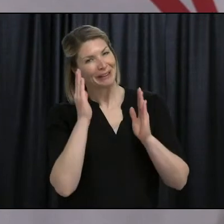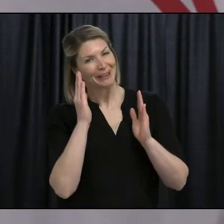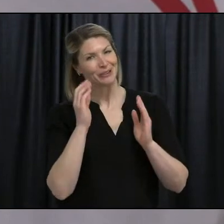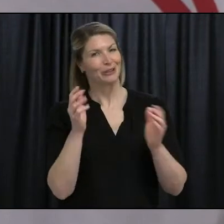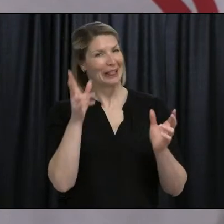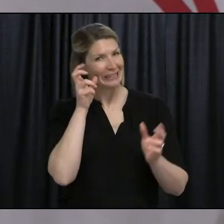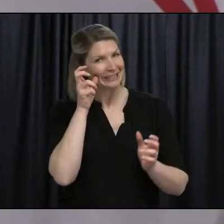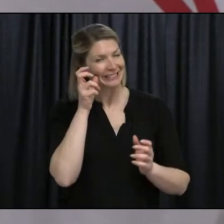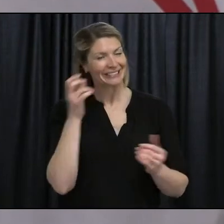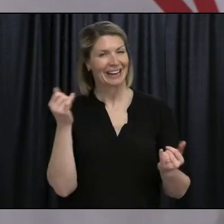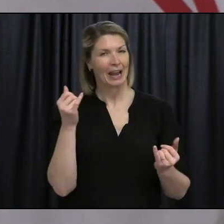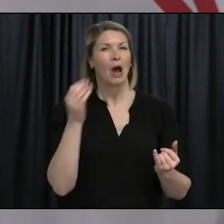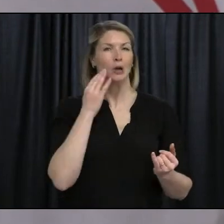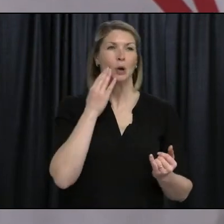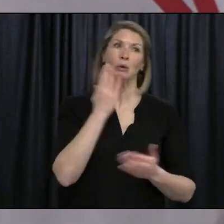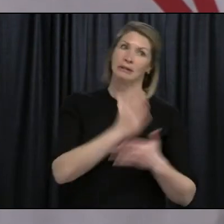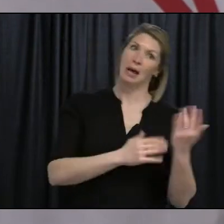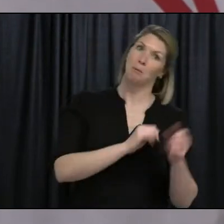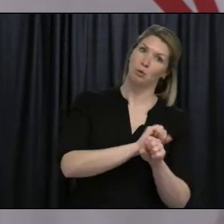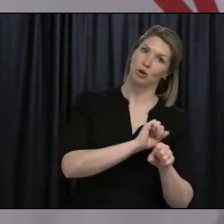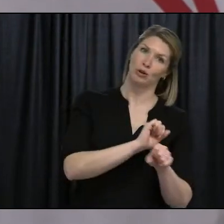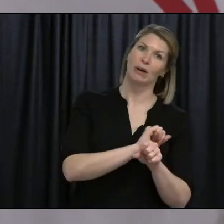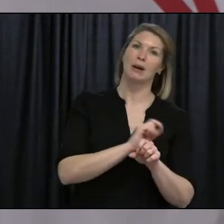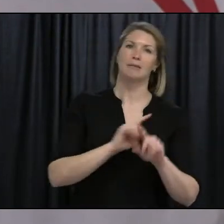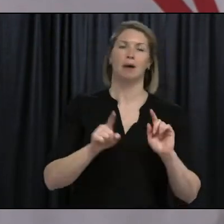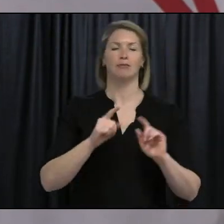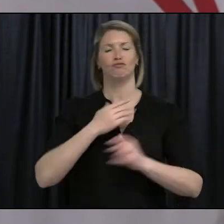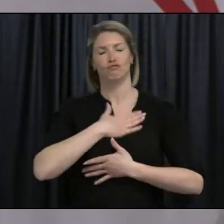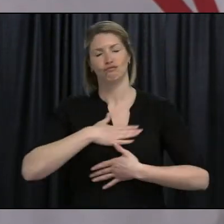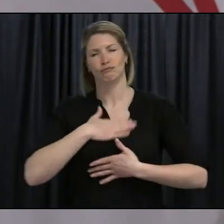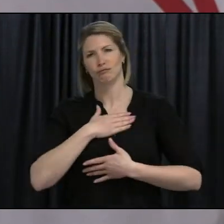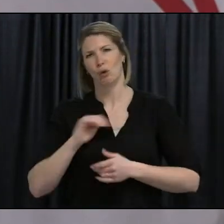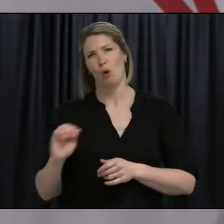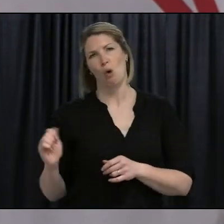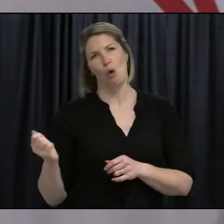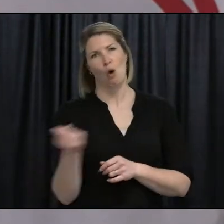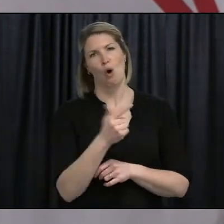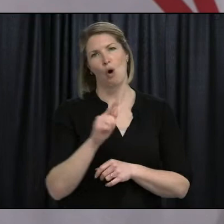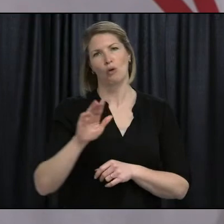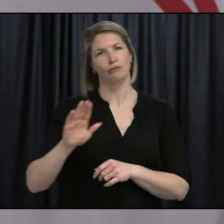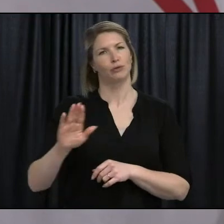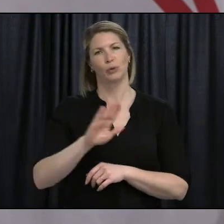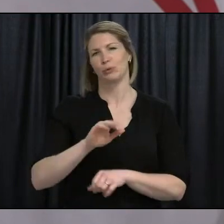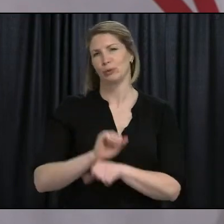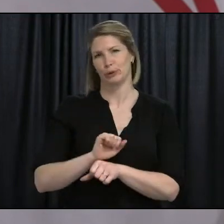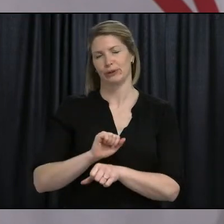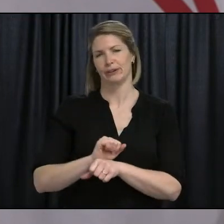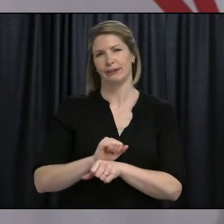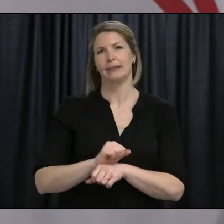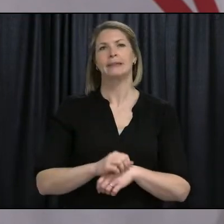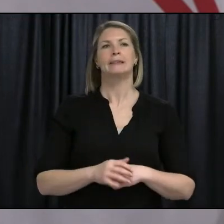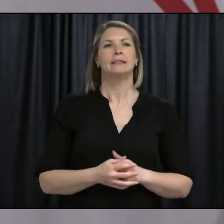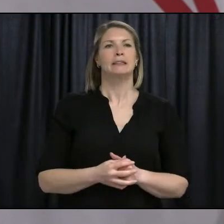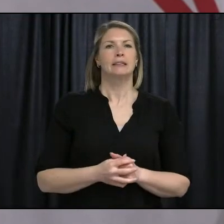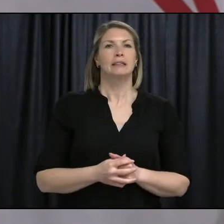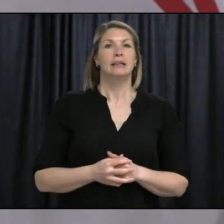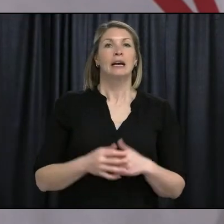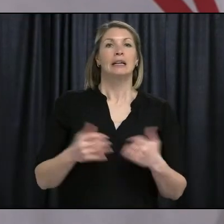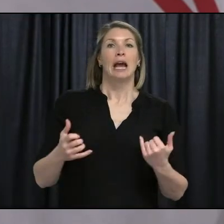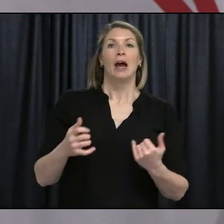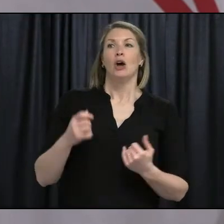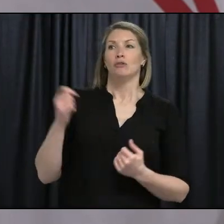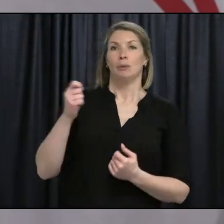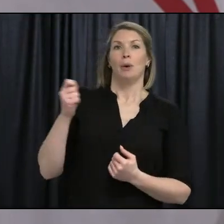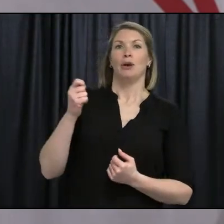and we truly appreciate every single one of your efforts, especially during this troubling time. I'll now invite